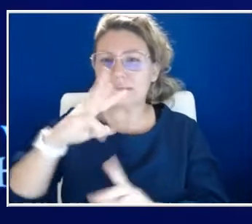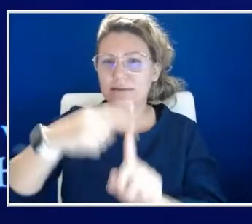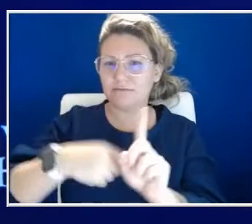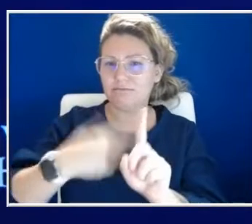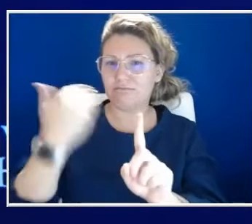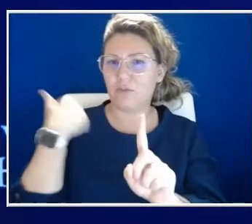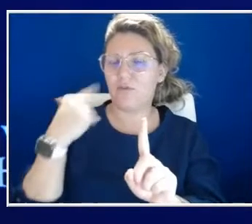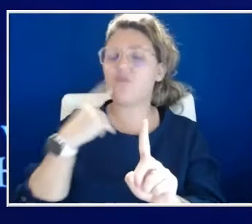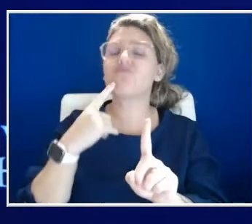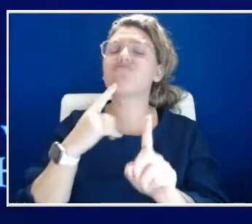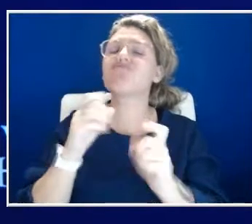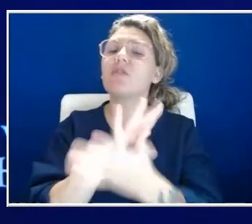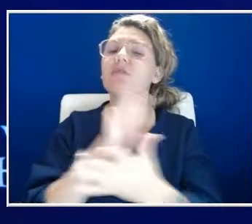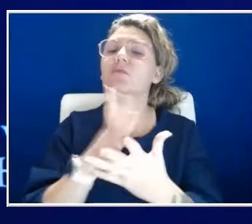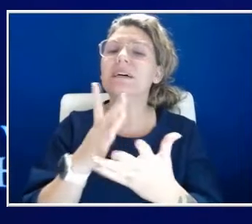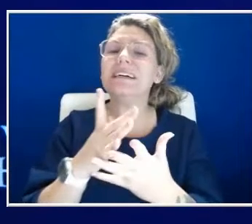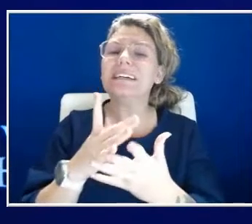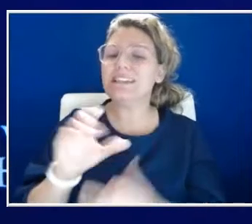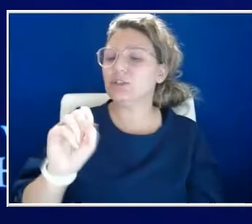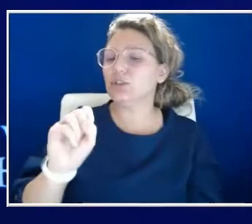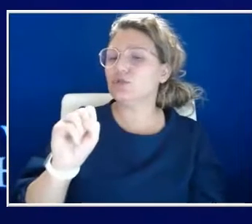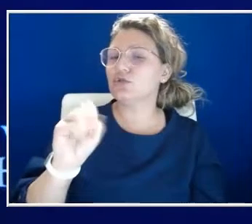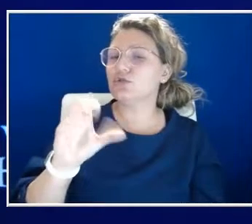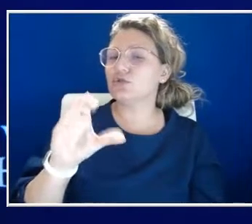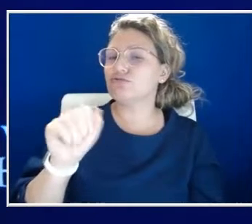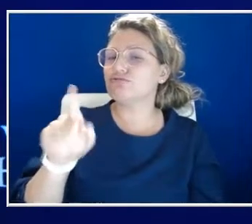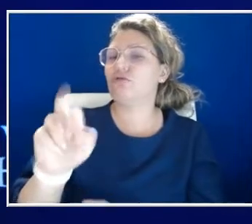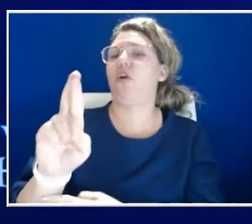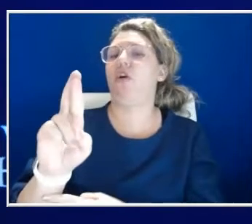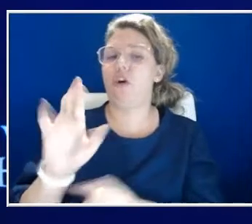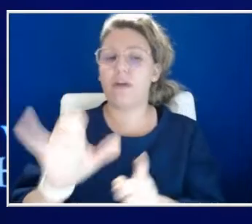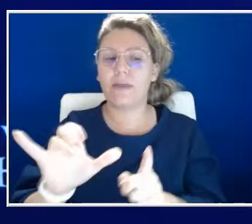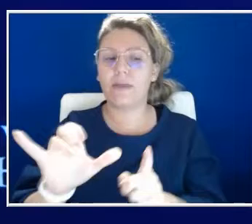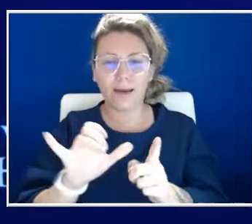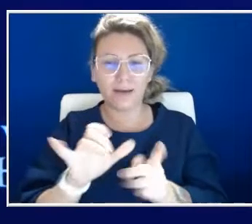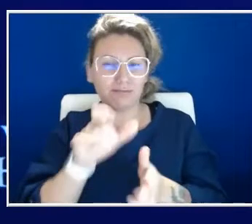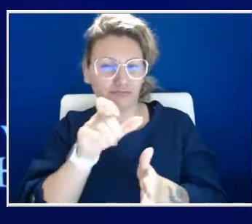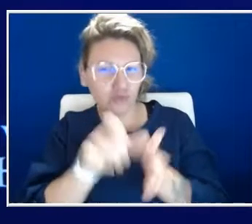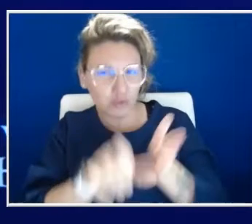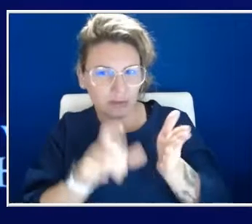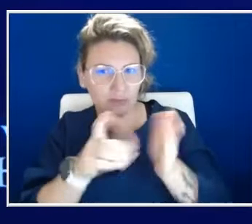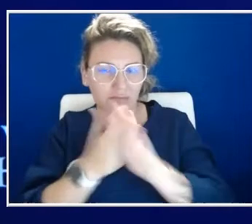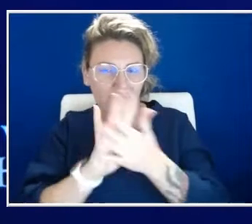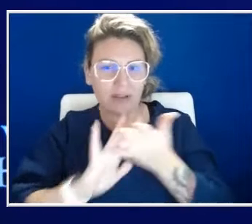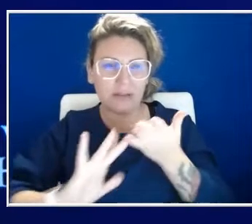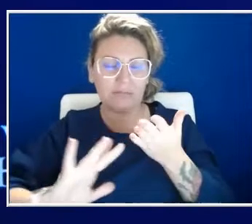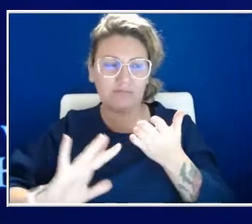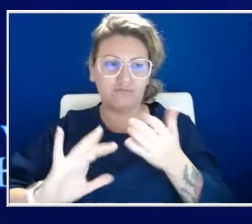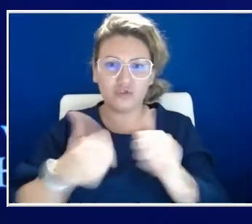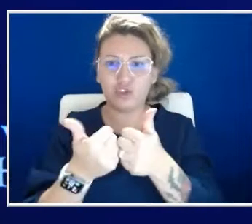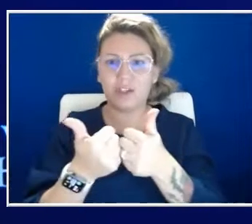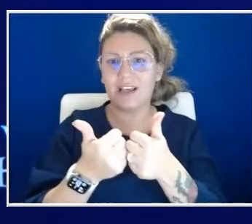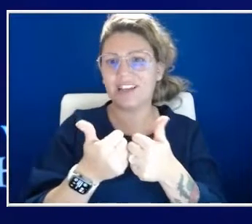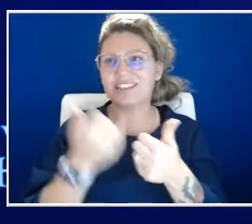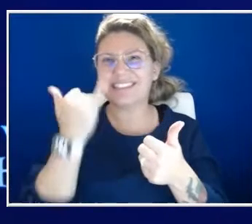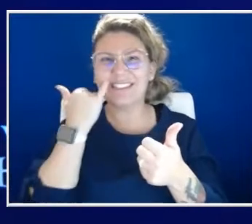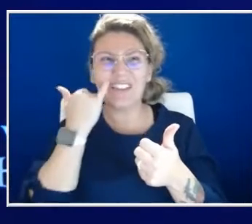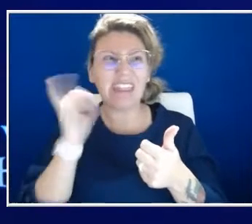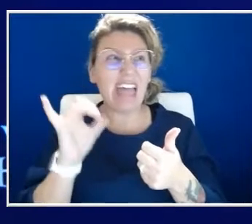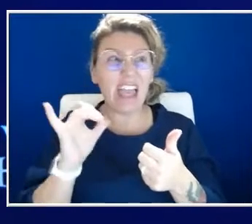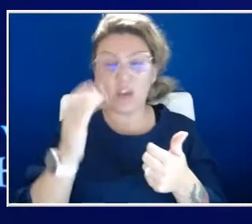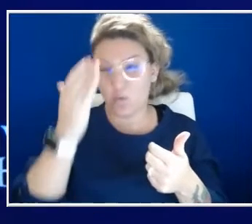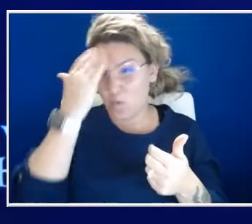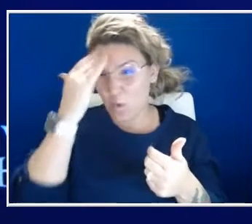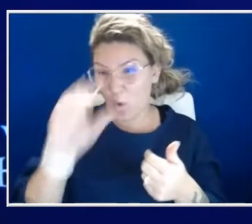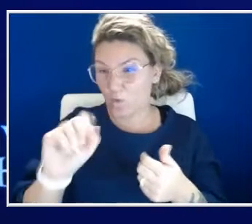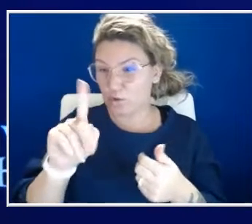around the kidney, and that made the procedure technically challenging. If you imagine sort of pouring super glue on something, that's sort of what it